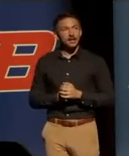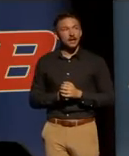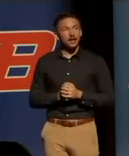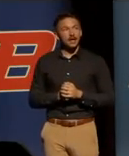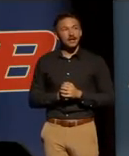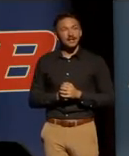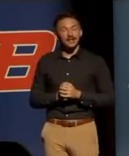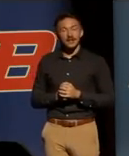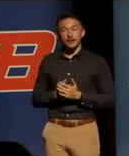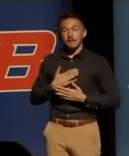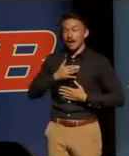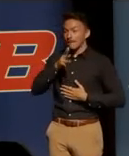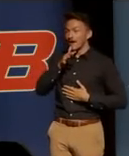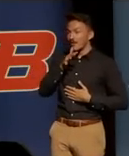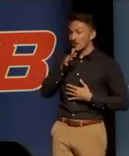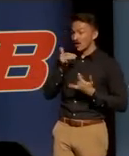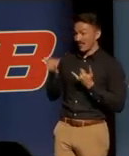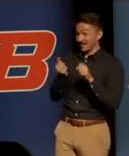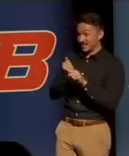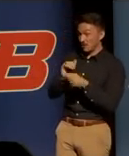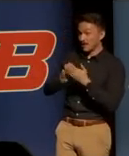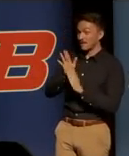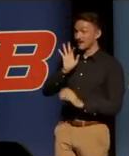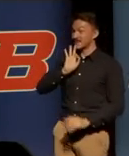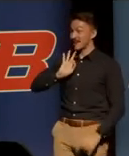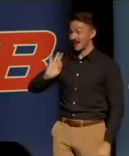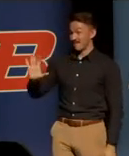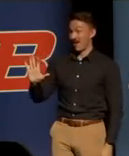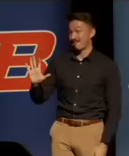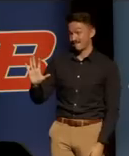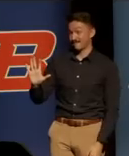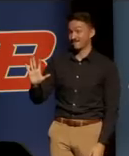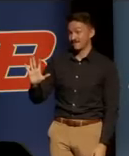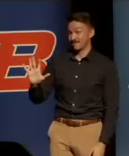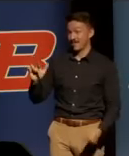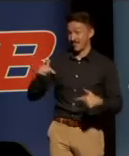will turn 95 this year.